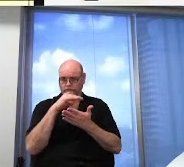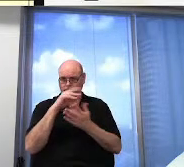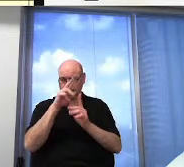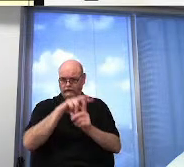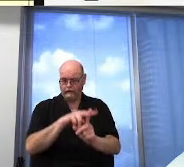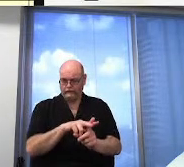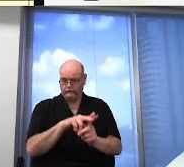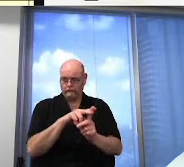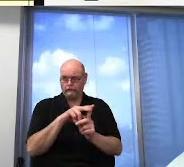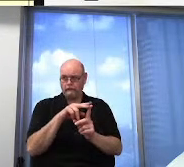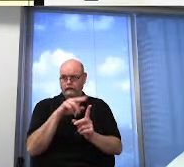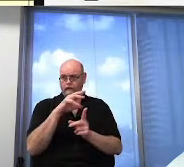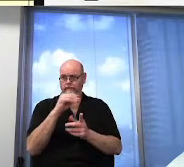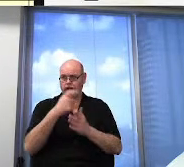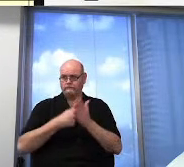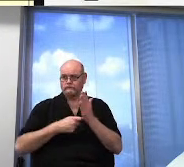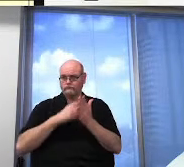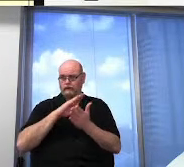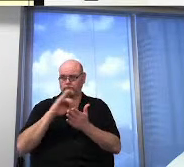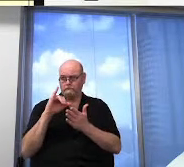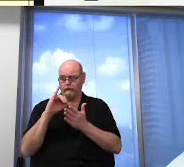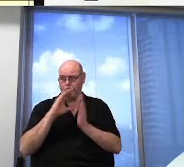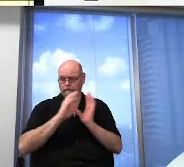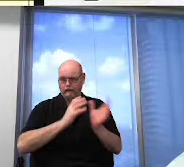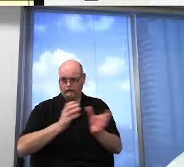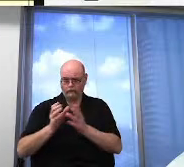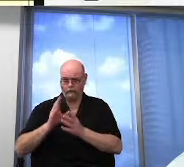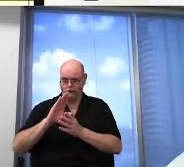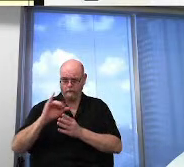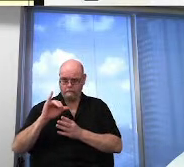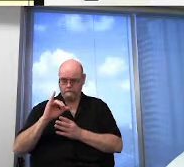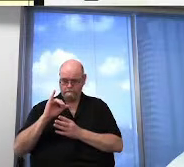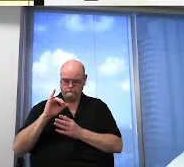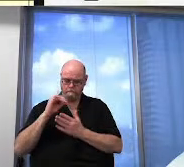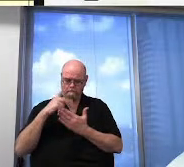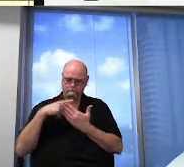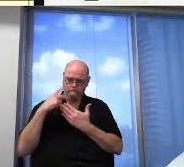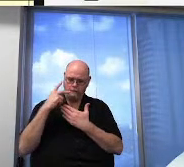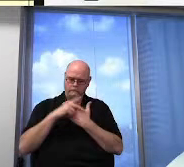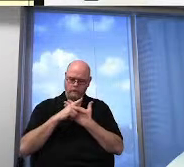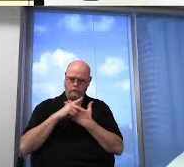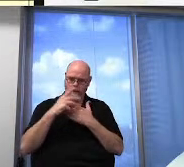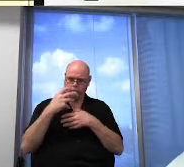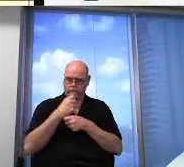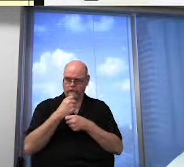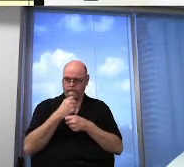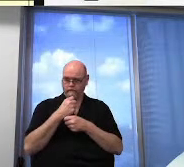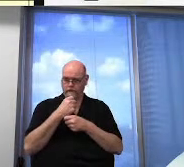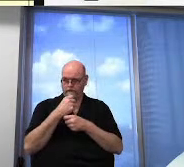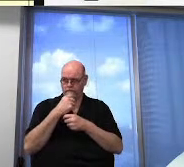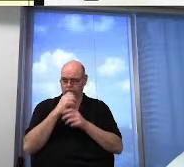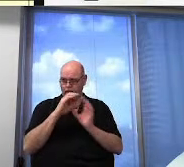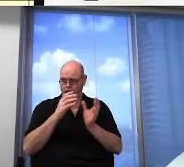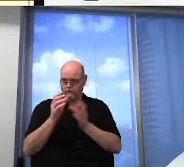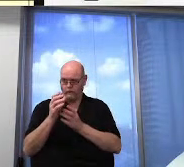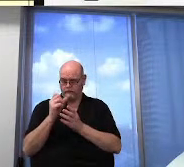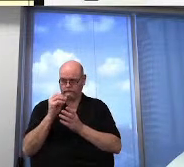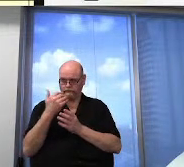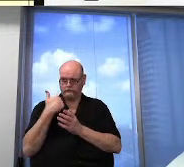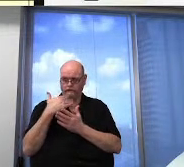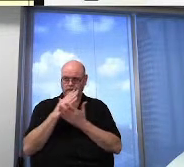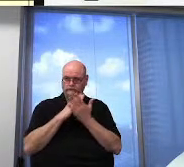aggregate, these costs by category or by program brief category,